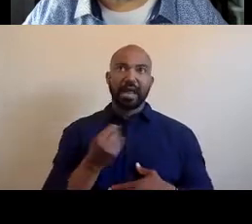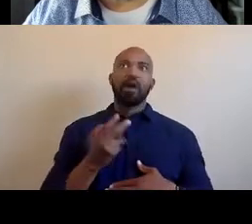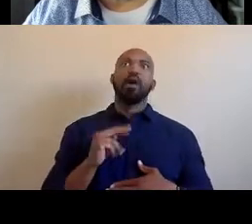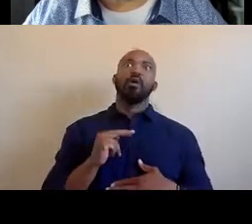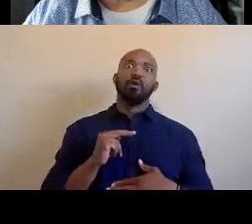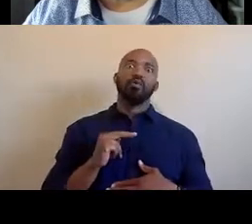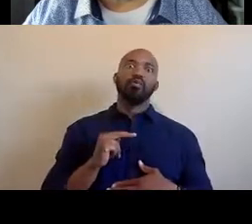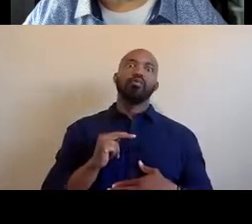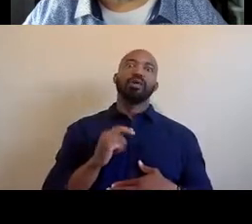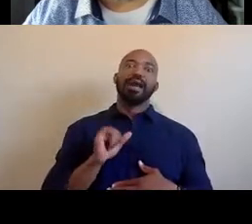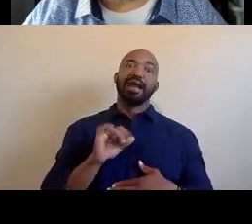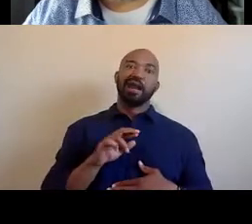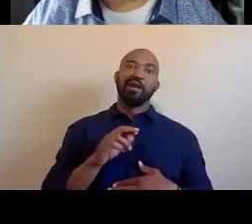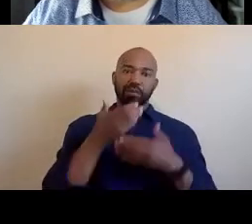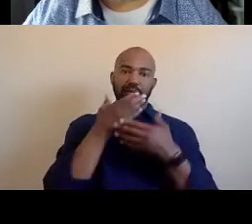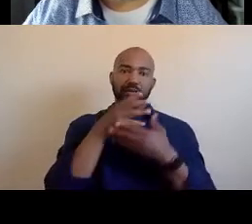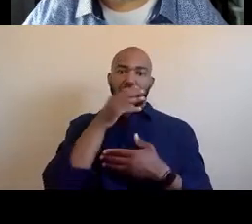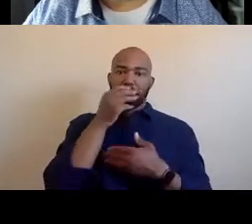a little bit difficult.